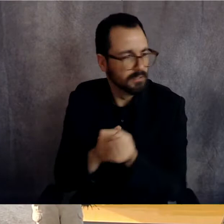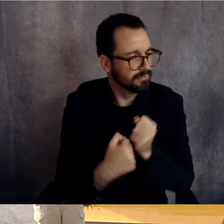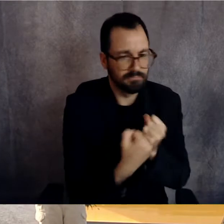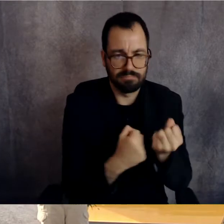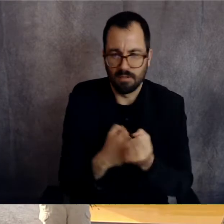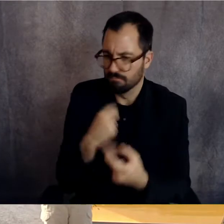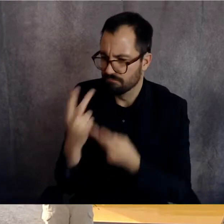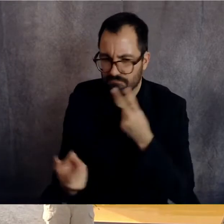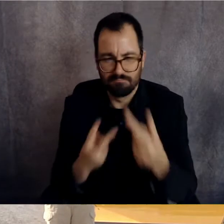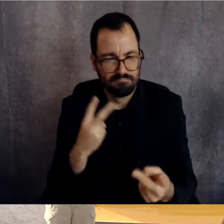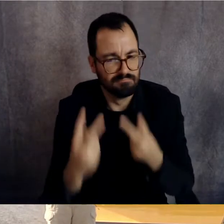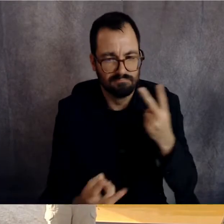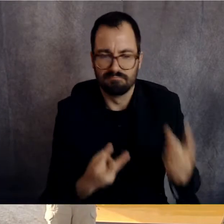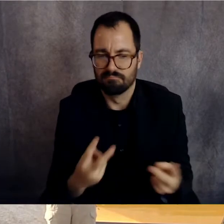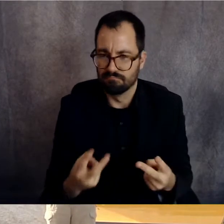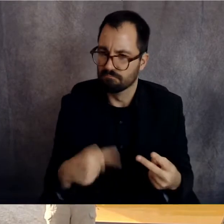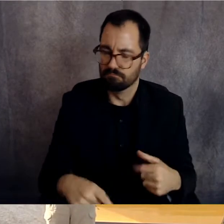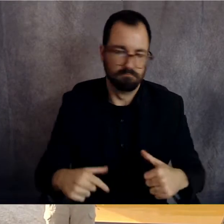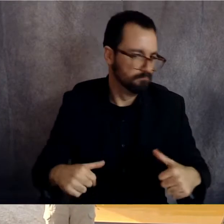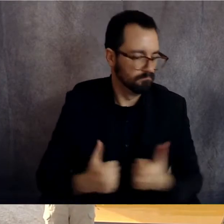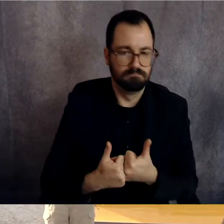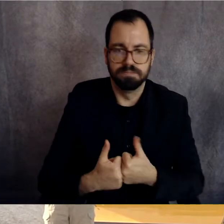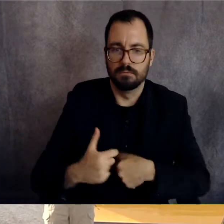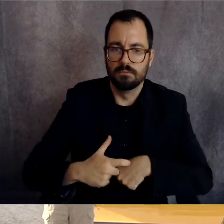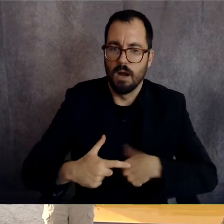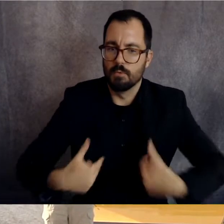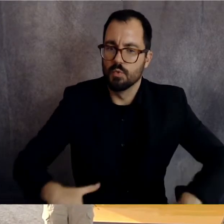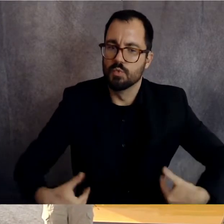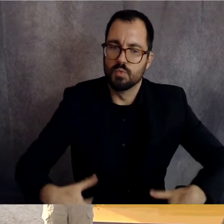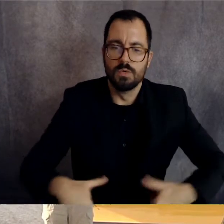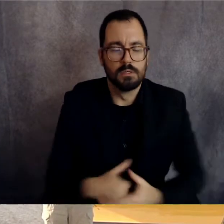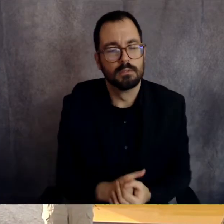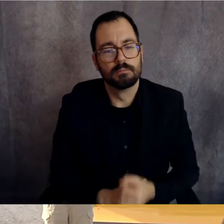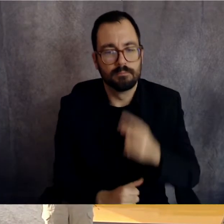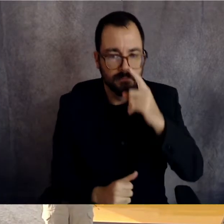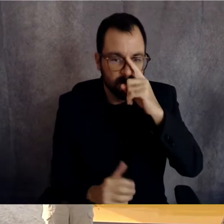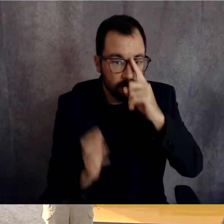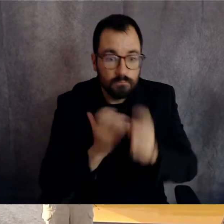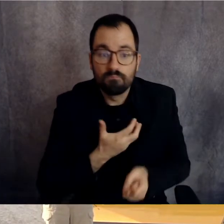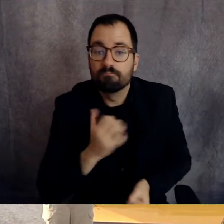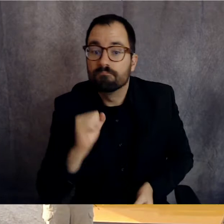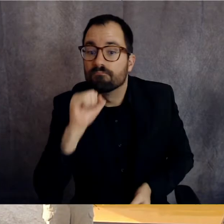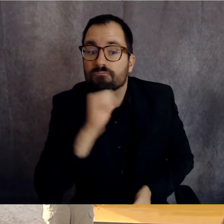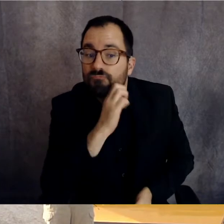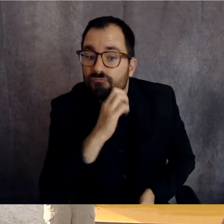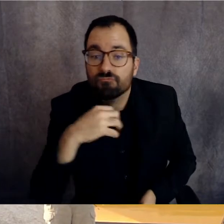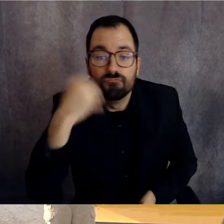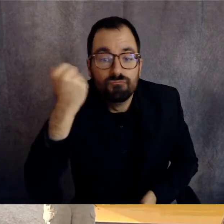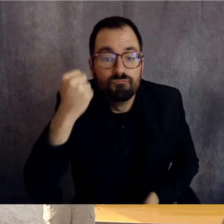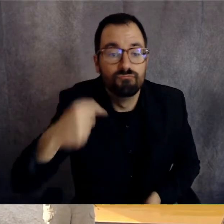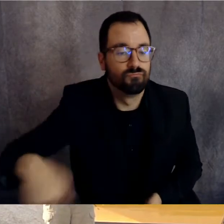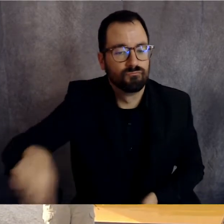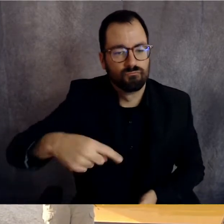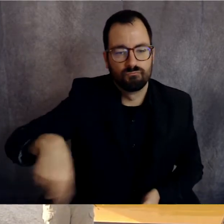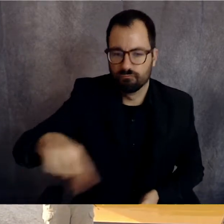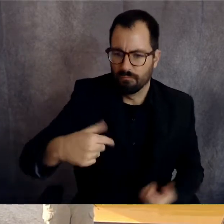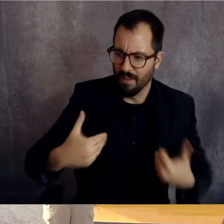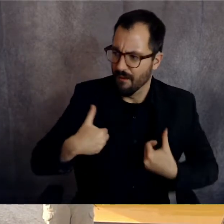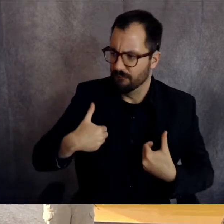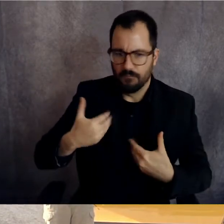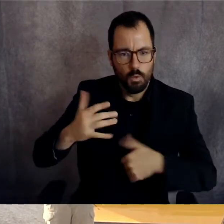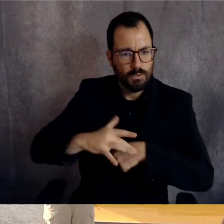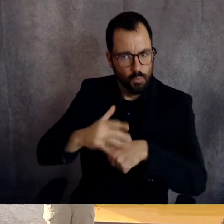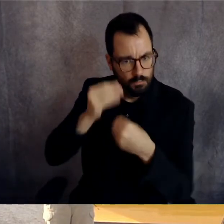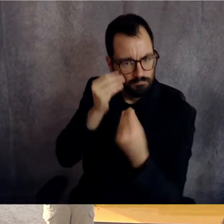helping everyone get through this time. For our seniors that are watching and that we come in contact with, we have resources to help you as